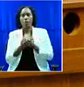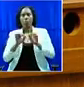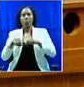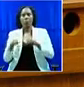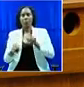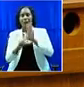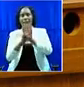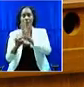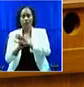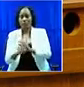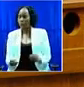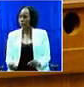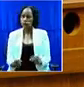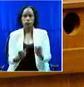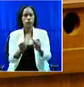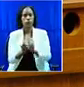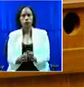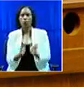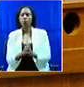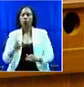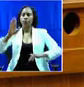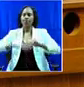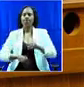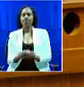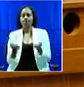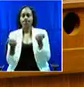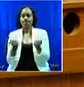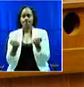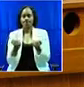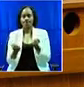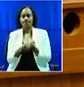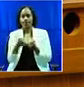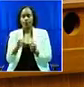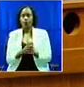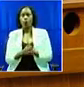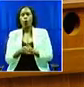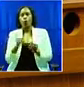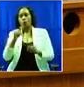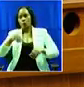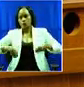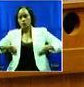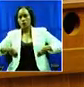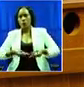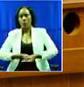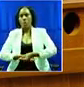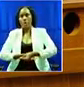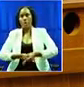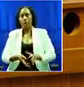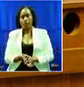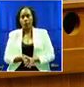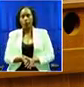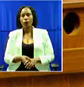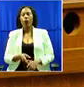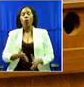and swift prosecution of corruption and fraud. We wish to assure all South